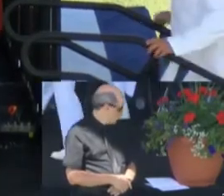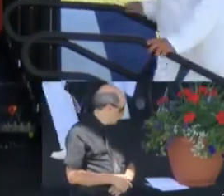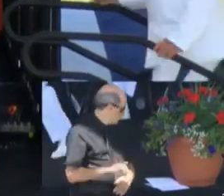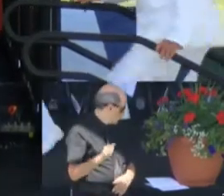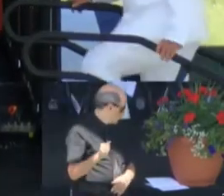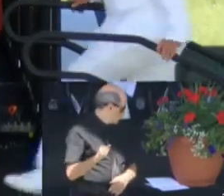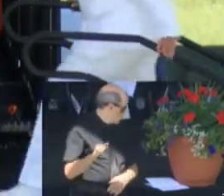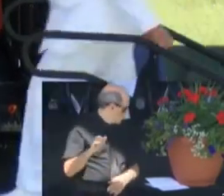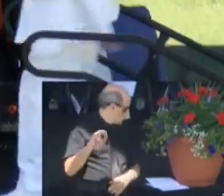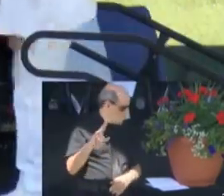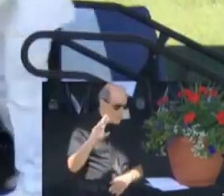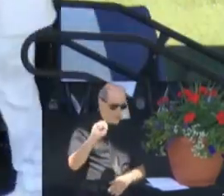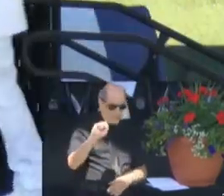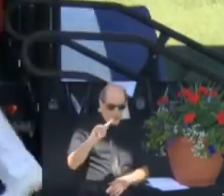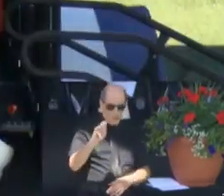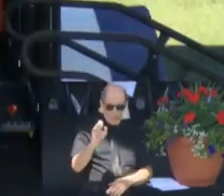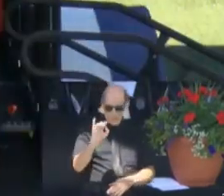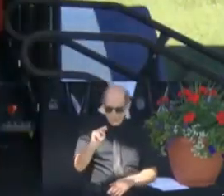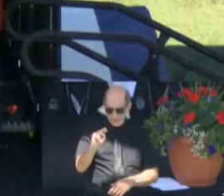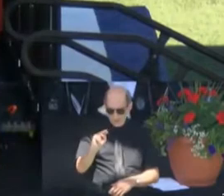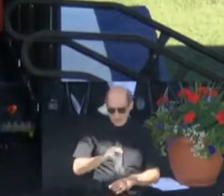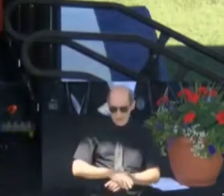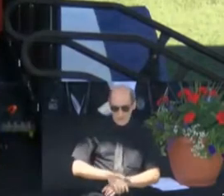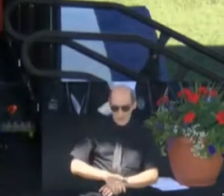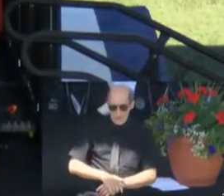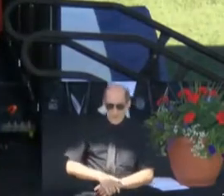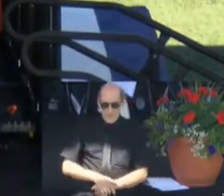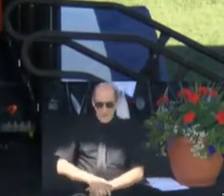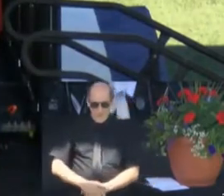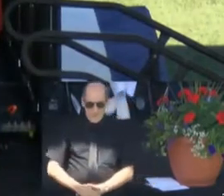Austin Thomas Butt.